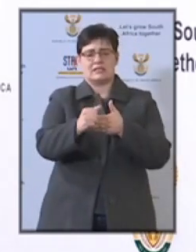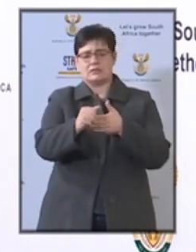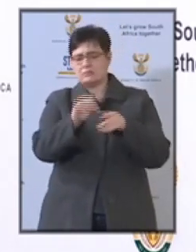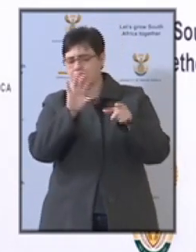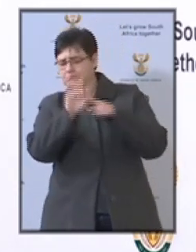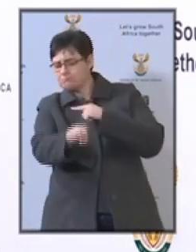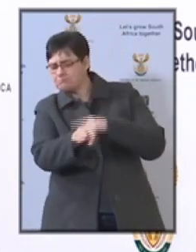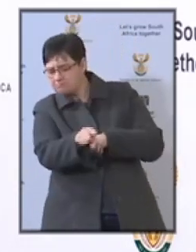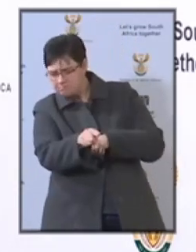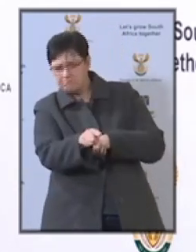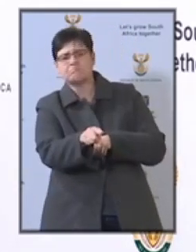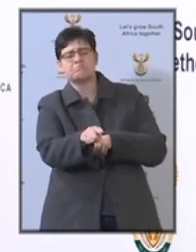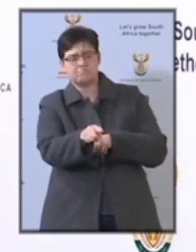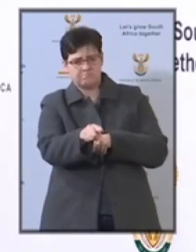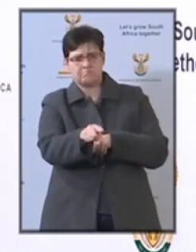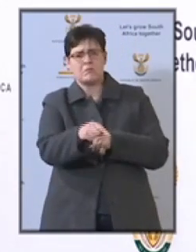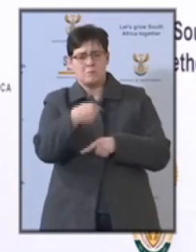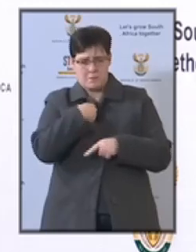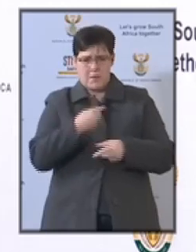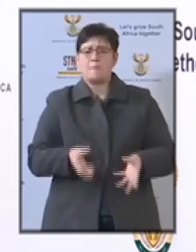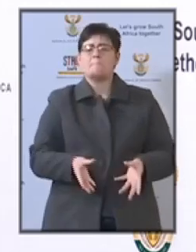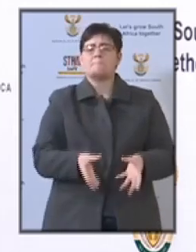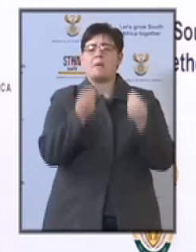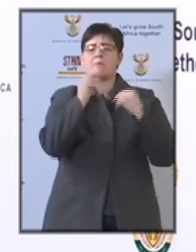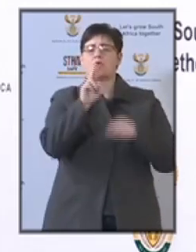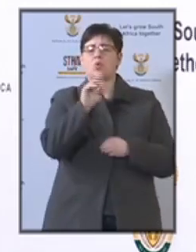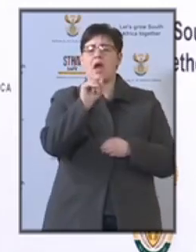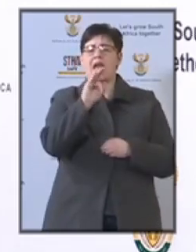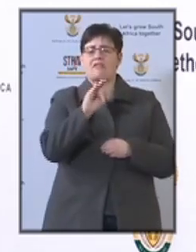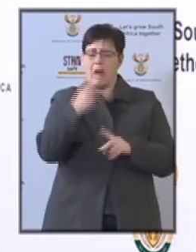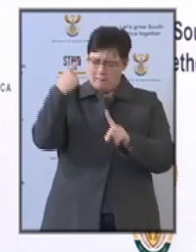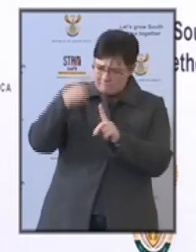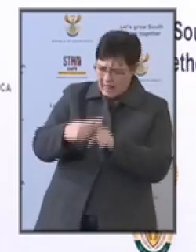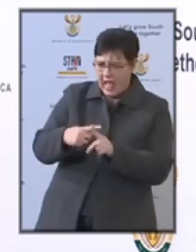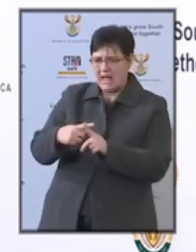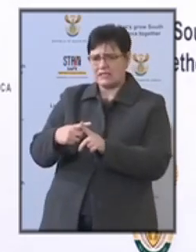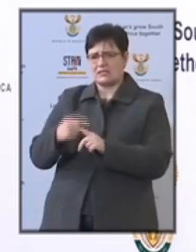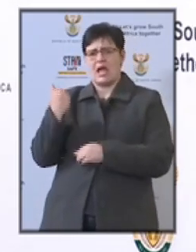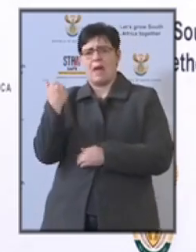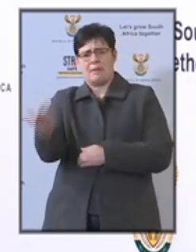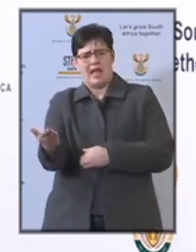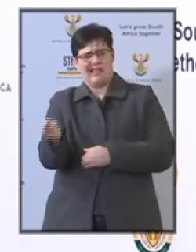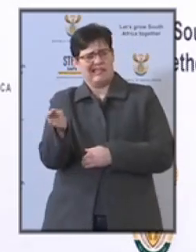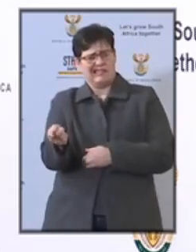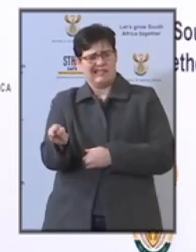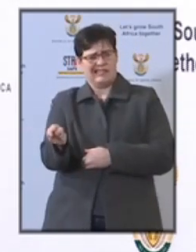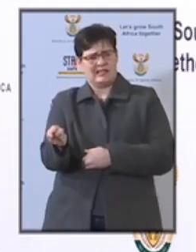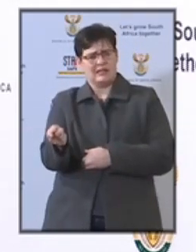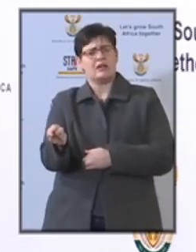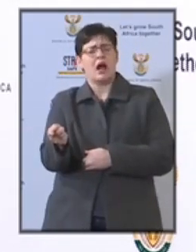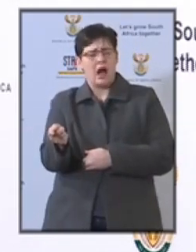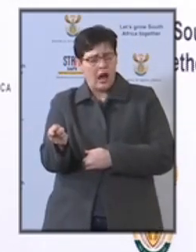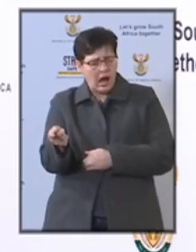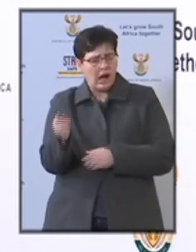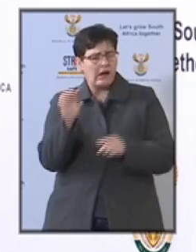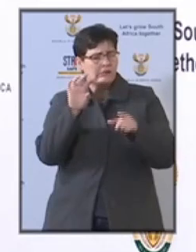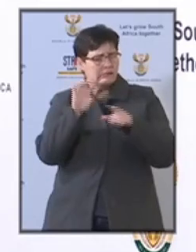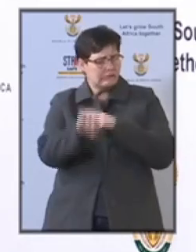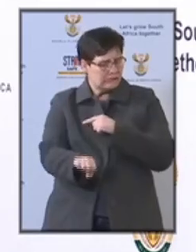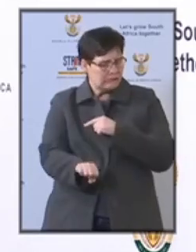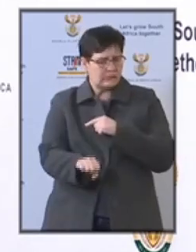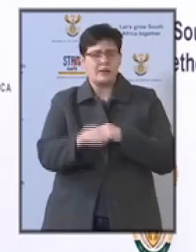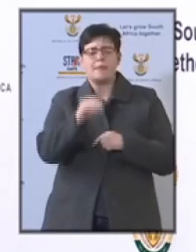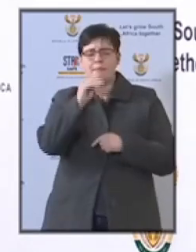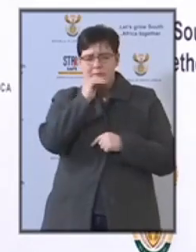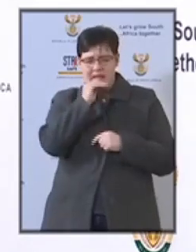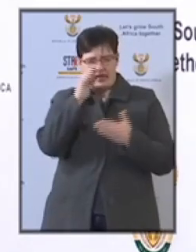did identify that were actually paid UIF, which actually gave us a bit of comfort that it means there